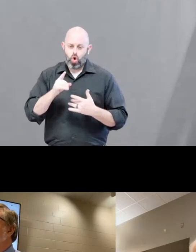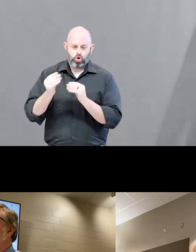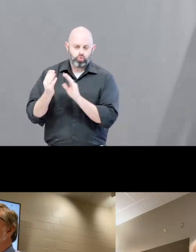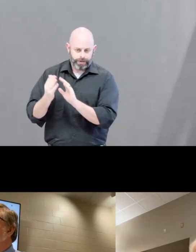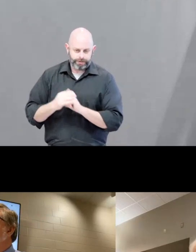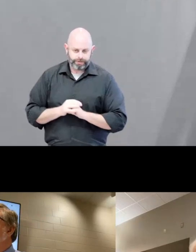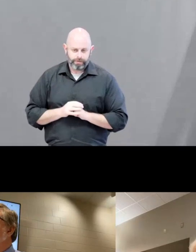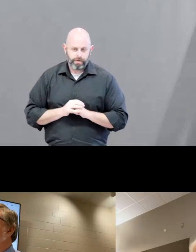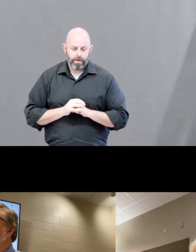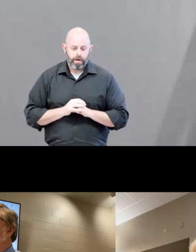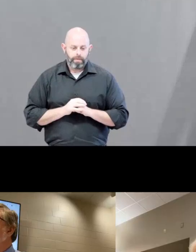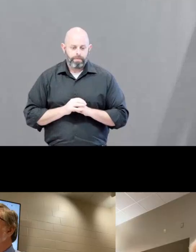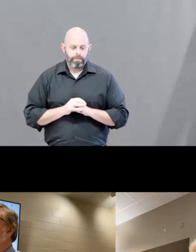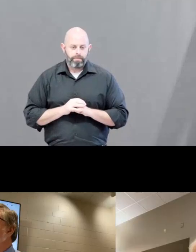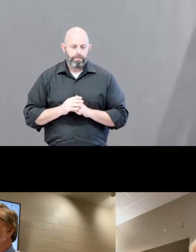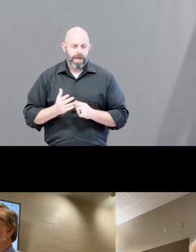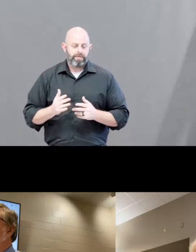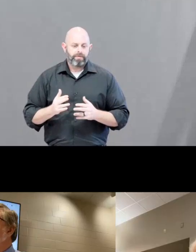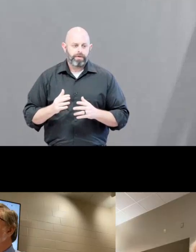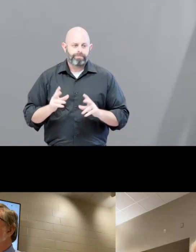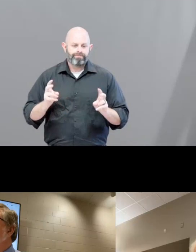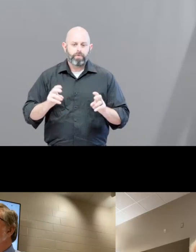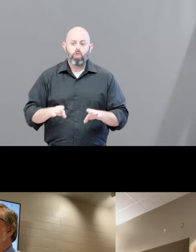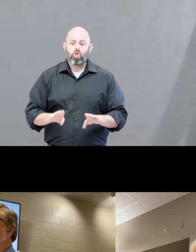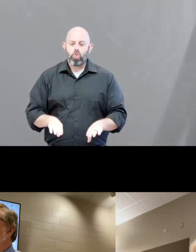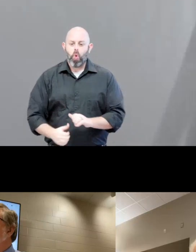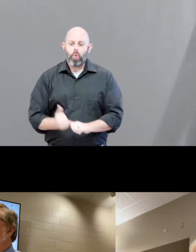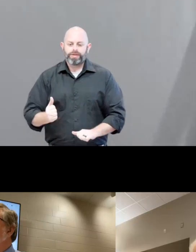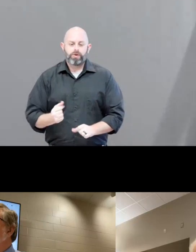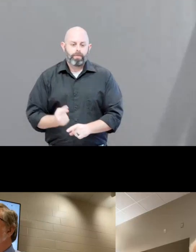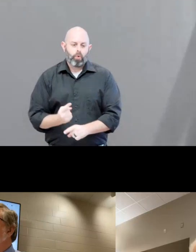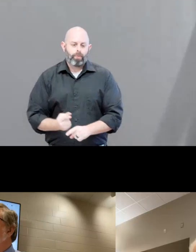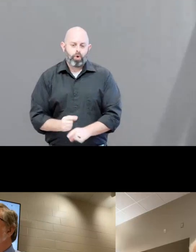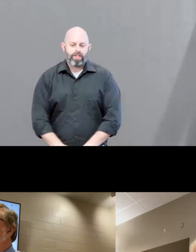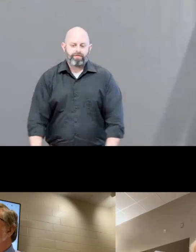addressed at the lowest appropriate level. So